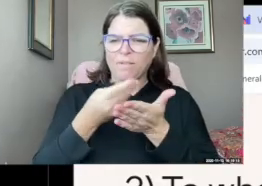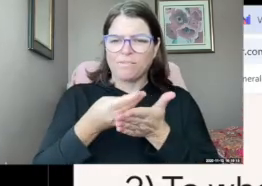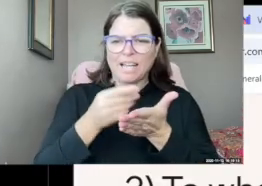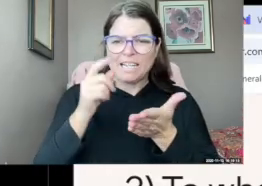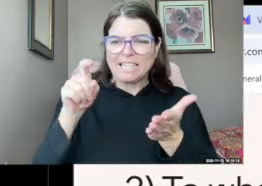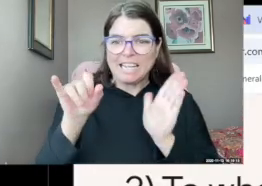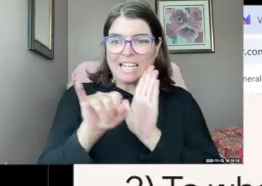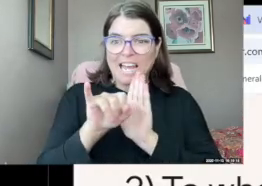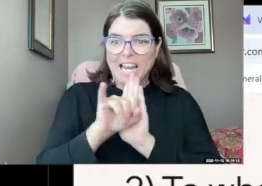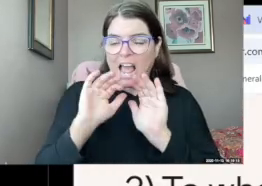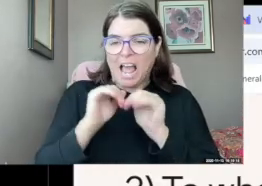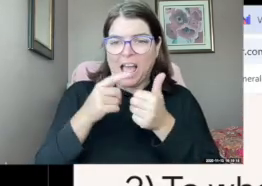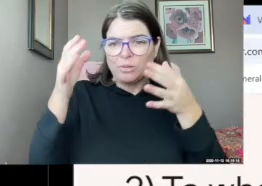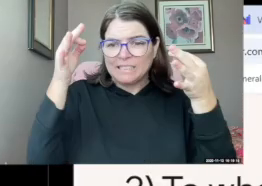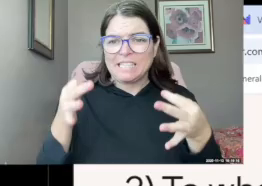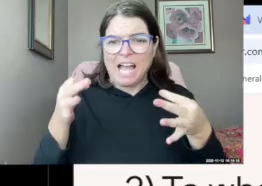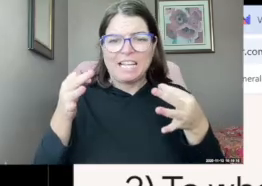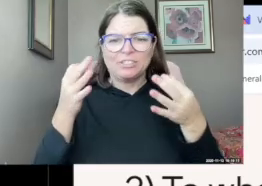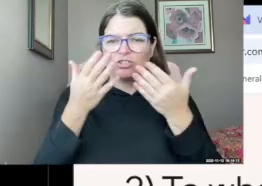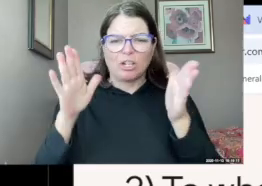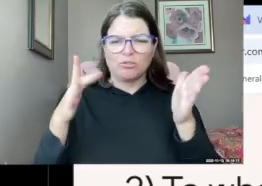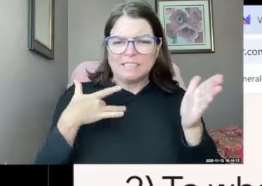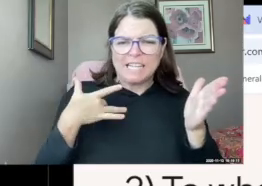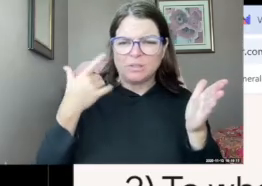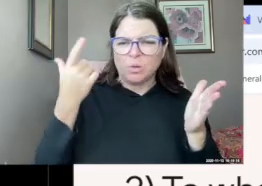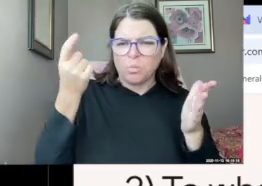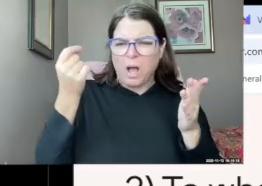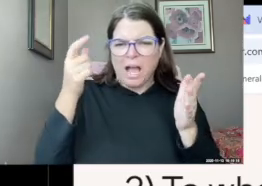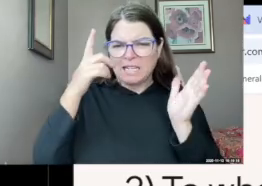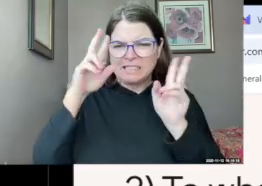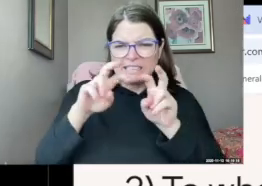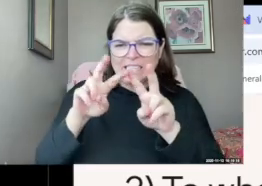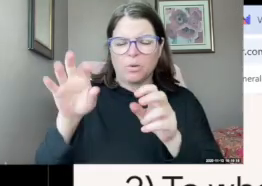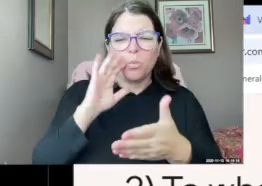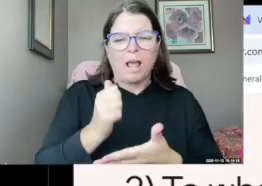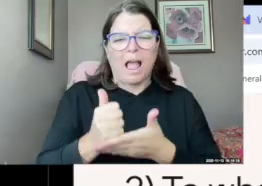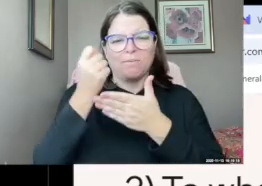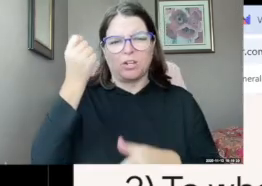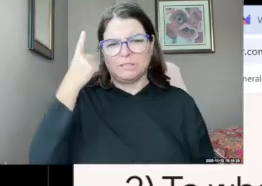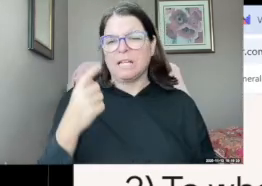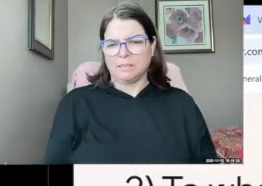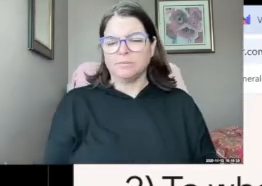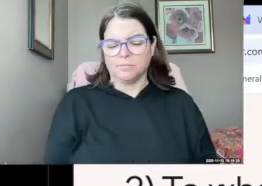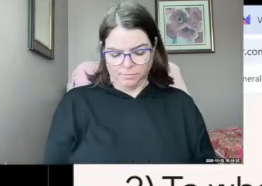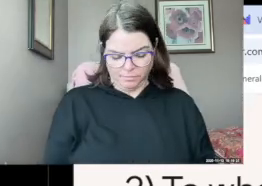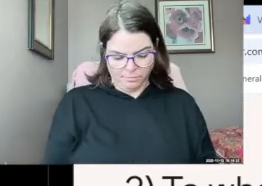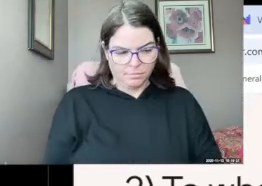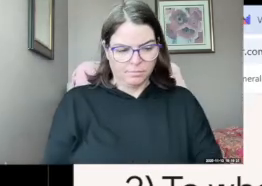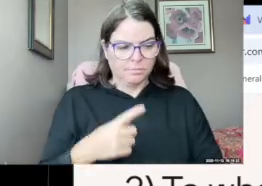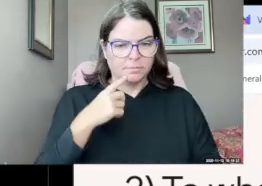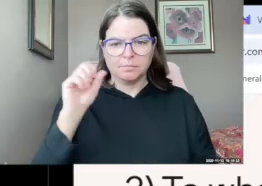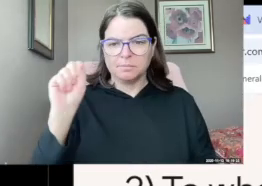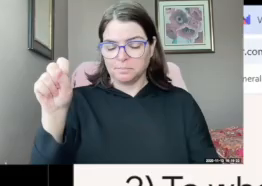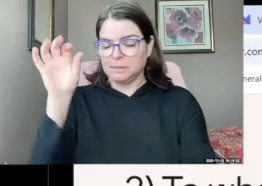the funding need that you identified was arrived at. Any sort of general sense of what went into that assessment would be helpful to